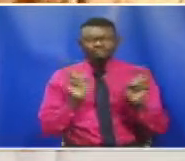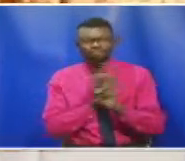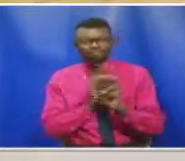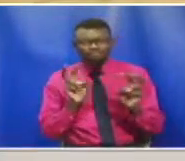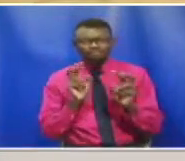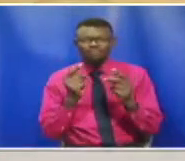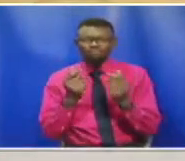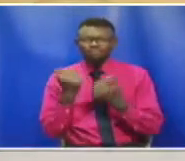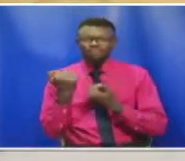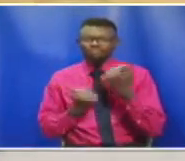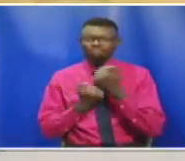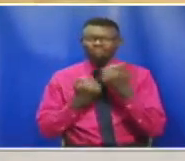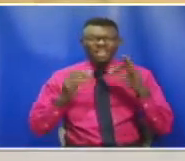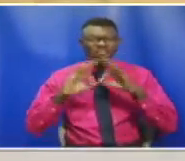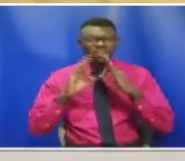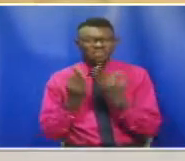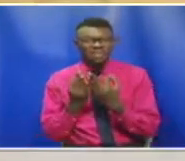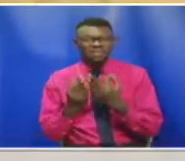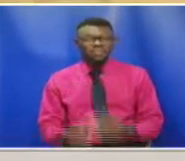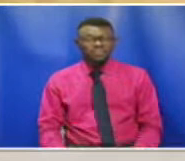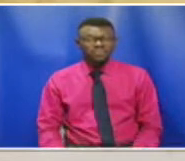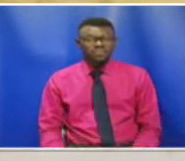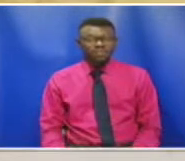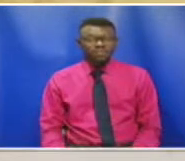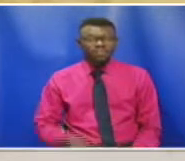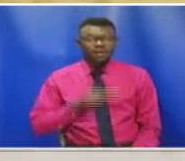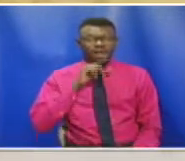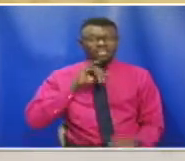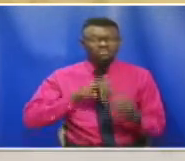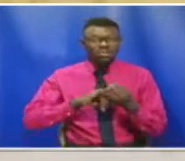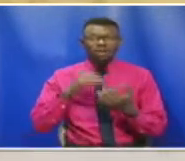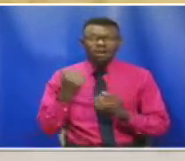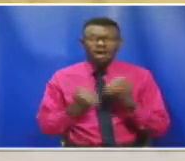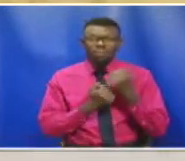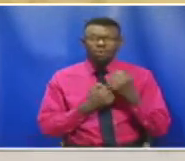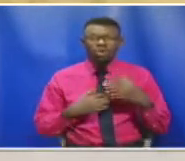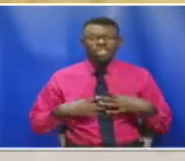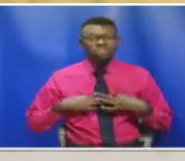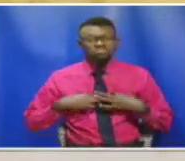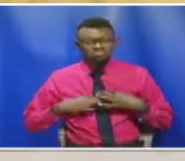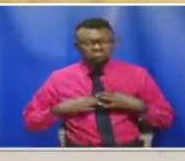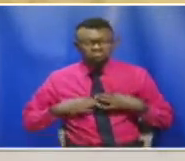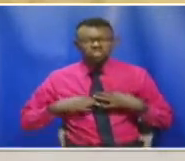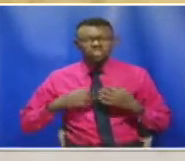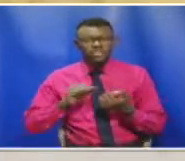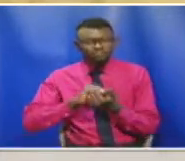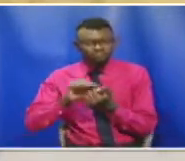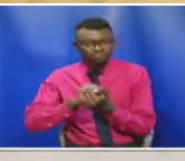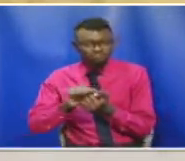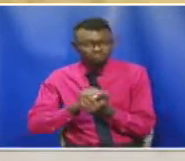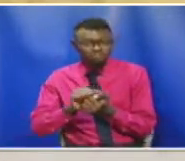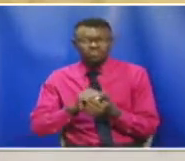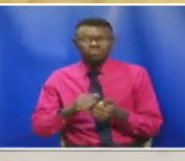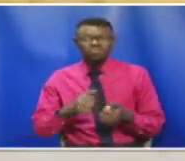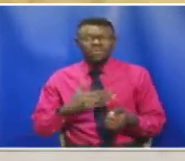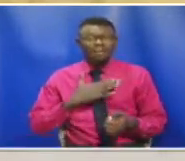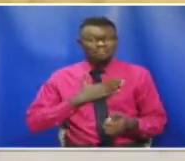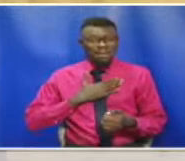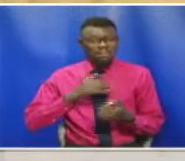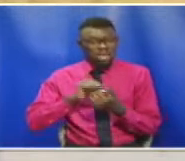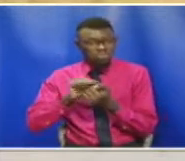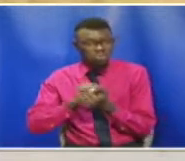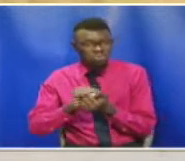family. Sasa mtu mwenye ananisaidia mmsie anafua manguo ya watoto yangu na